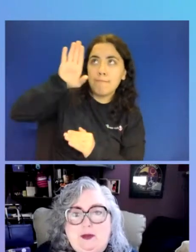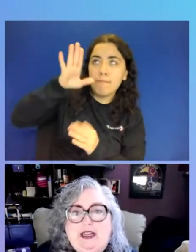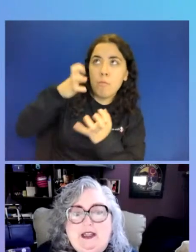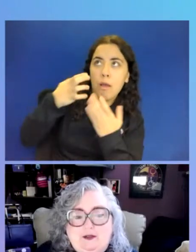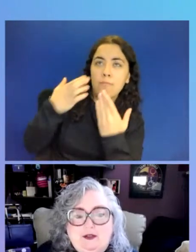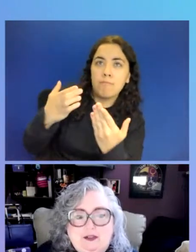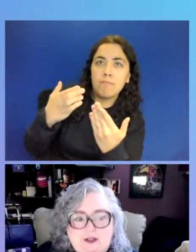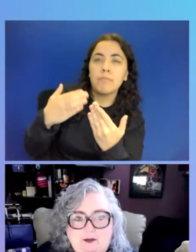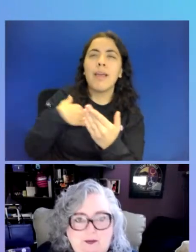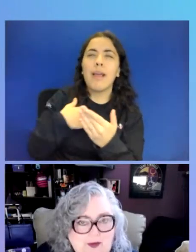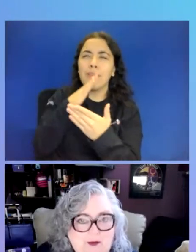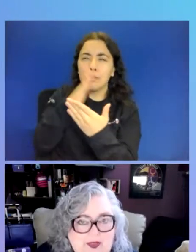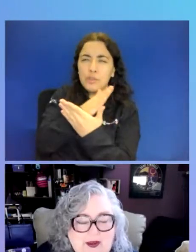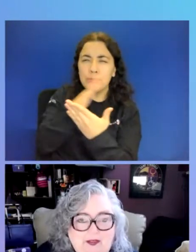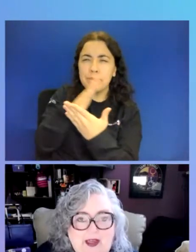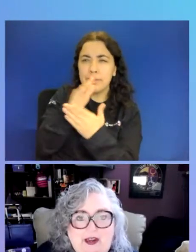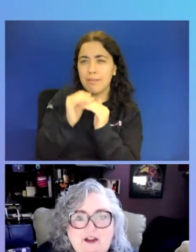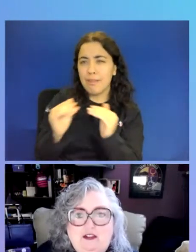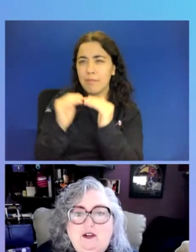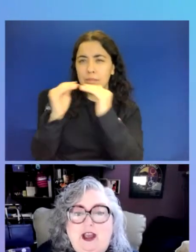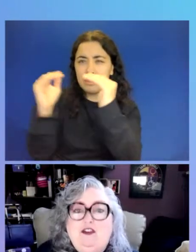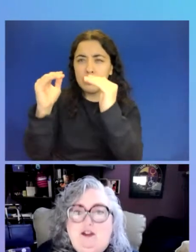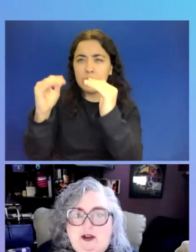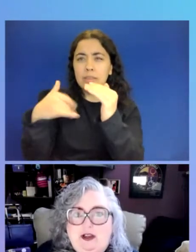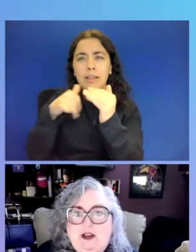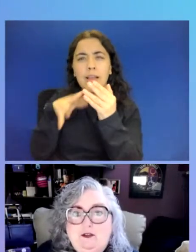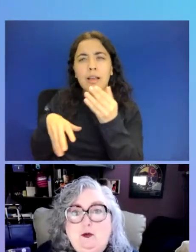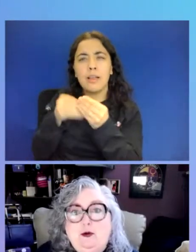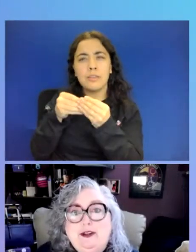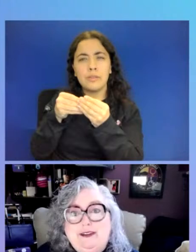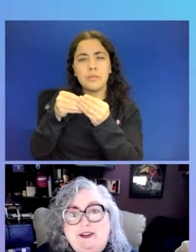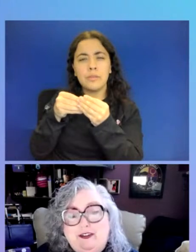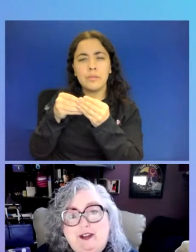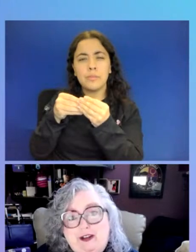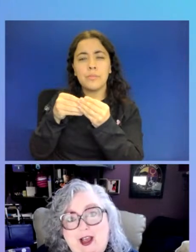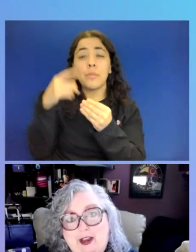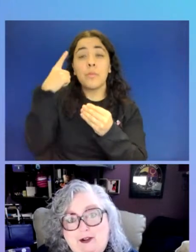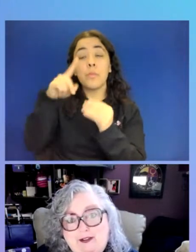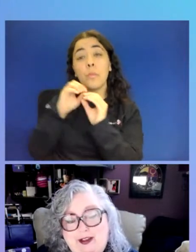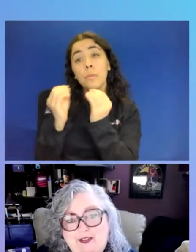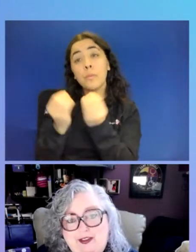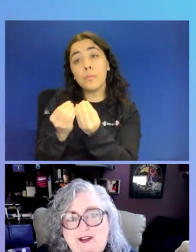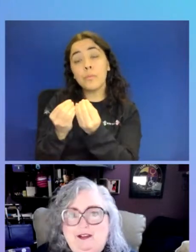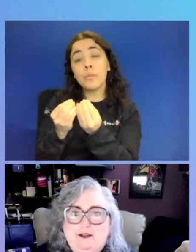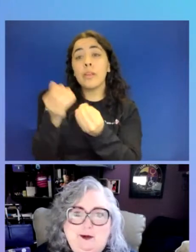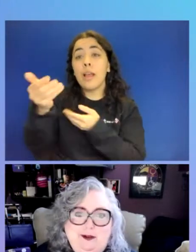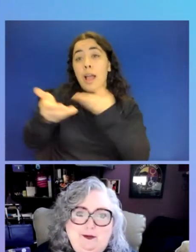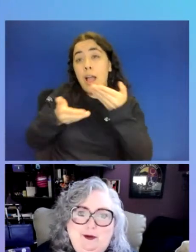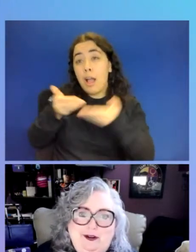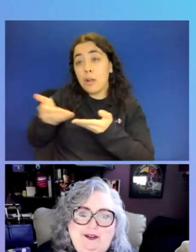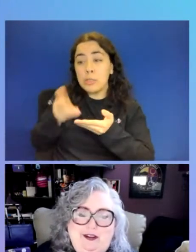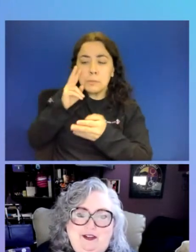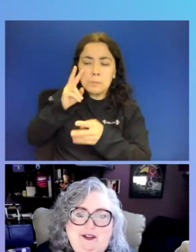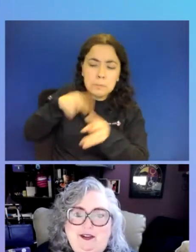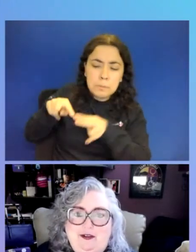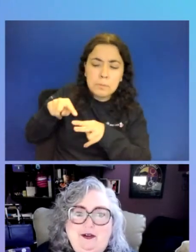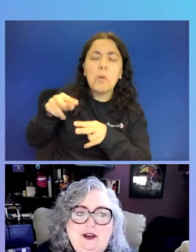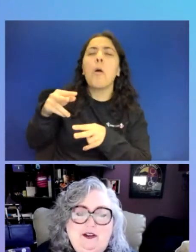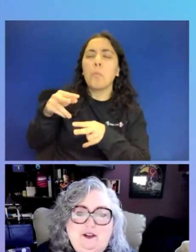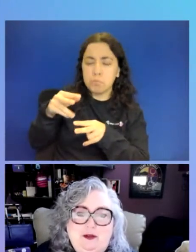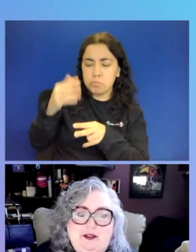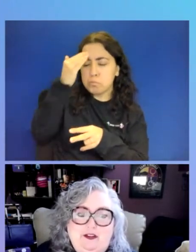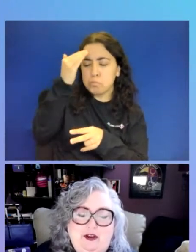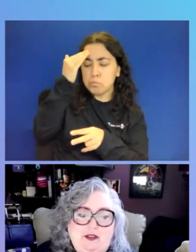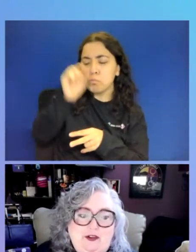those intermediate levels come with that additional extra for organizations in the hiring side of things, as well as for organizations that